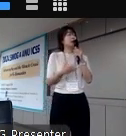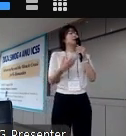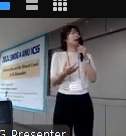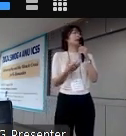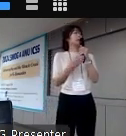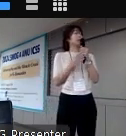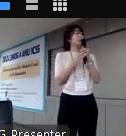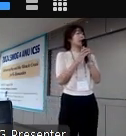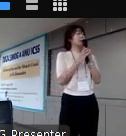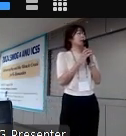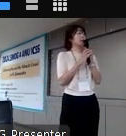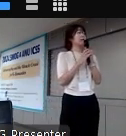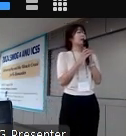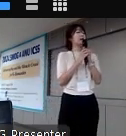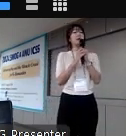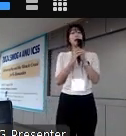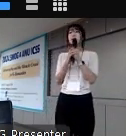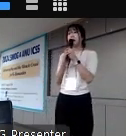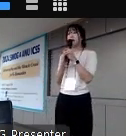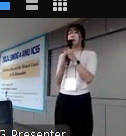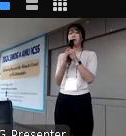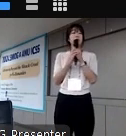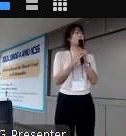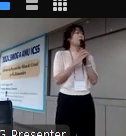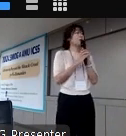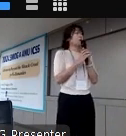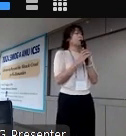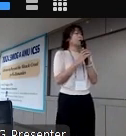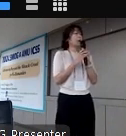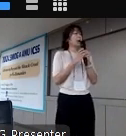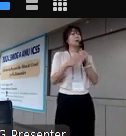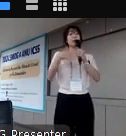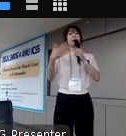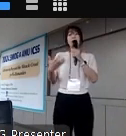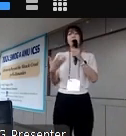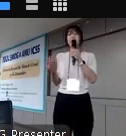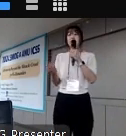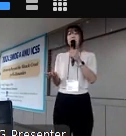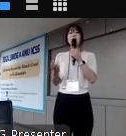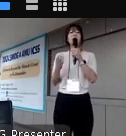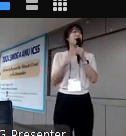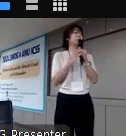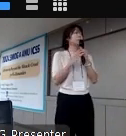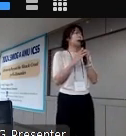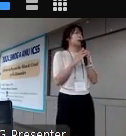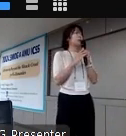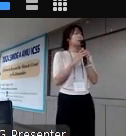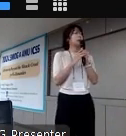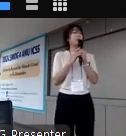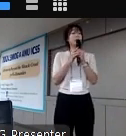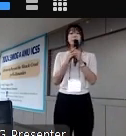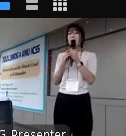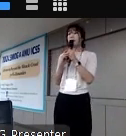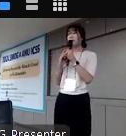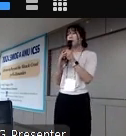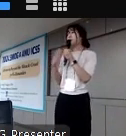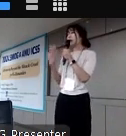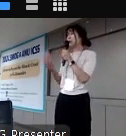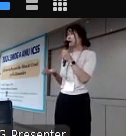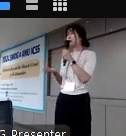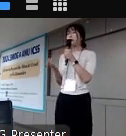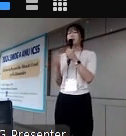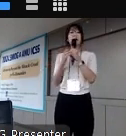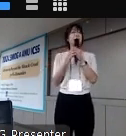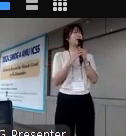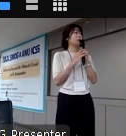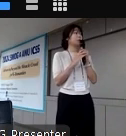use of signing space, has been found across sign languages. So not only the well-studied ones, but newly emerging sign languages like